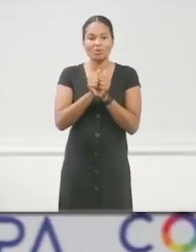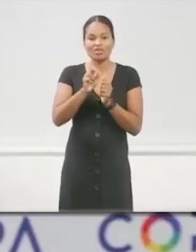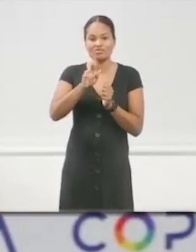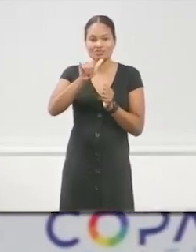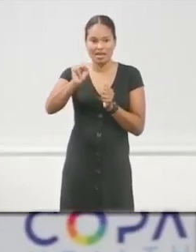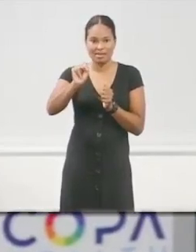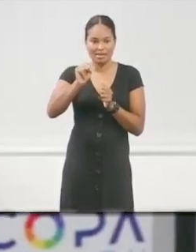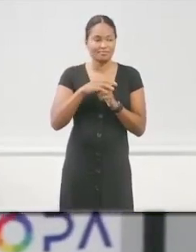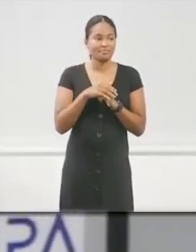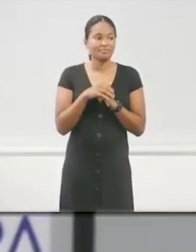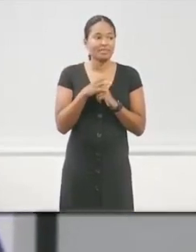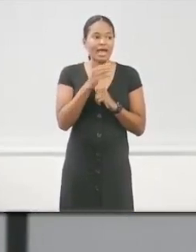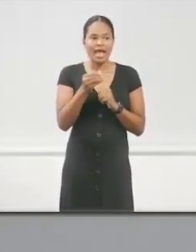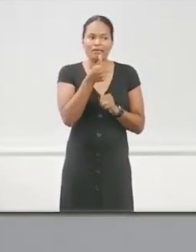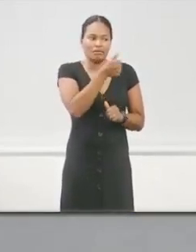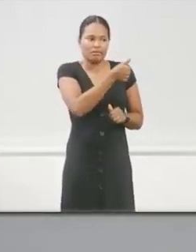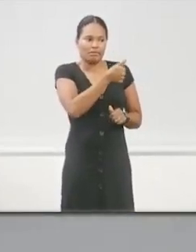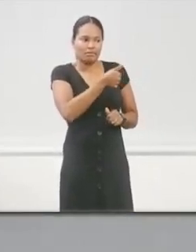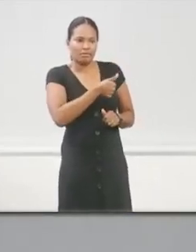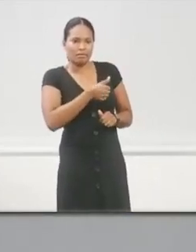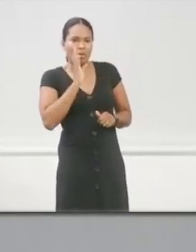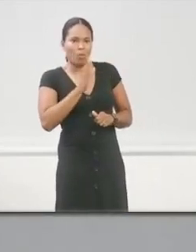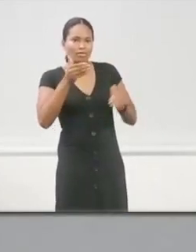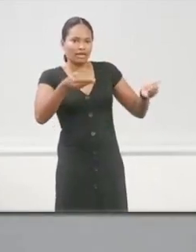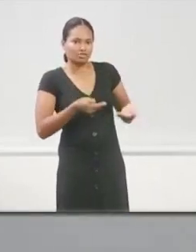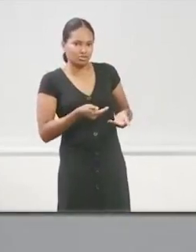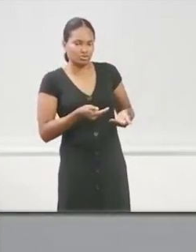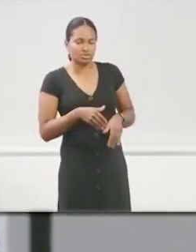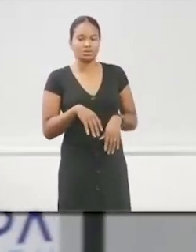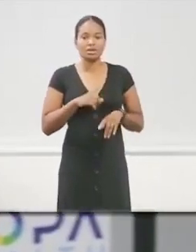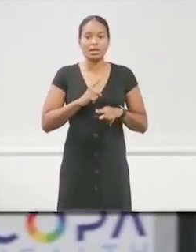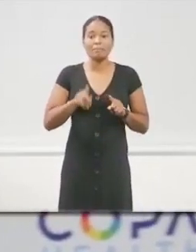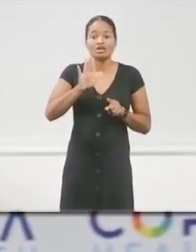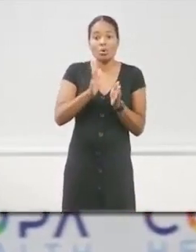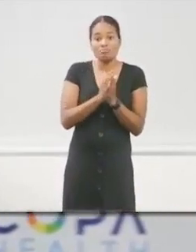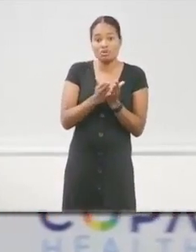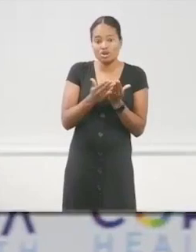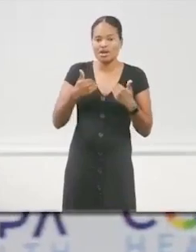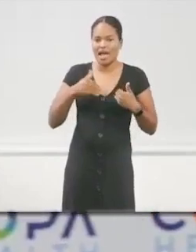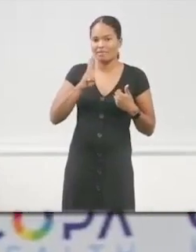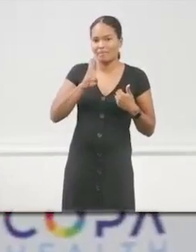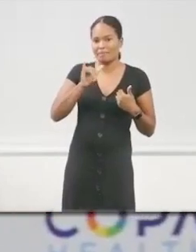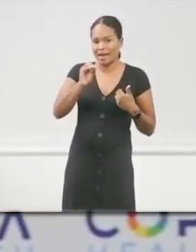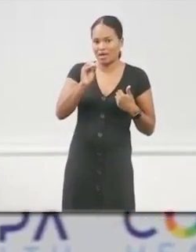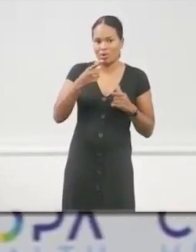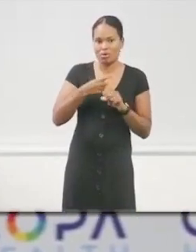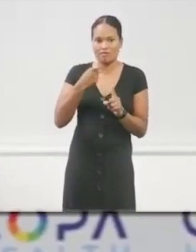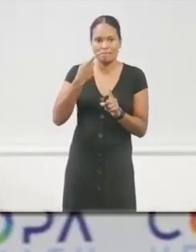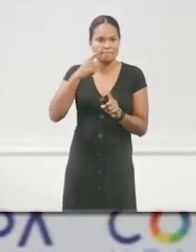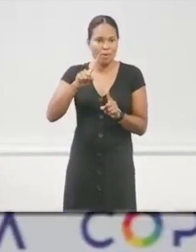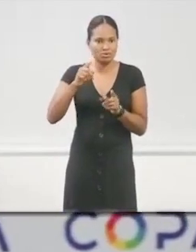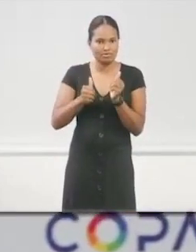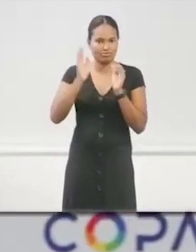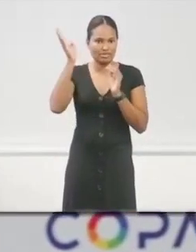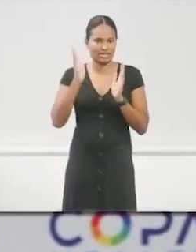and everyone is going to self-introduce, so I'm not going to read the bios, but in your resource manual, you've got the bios for most of our presenters